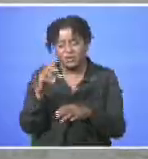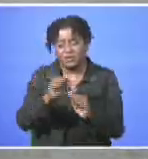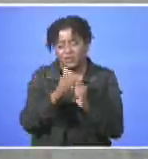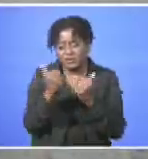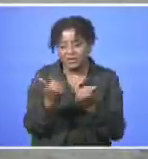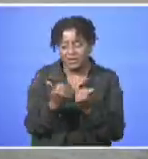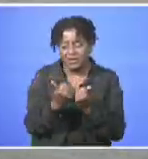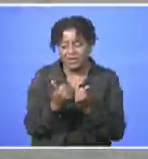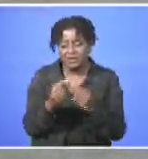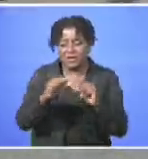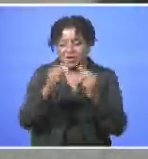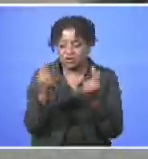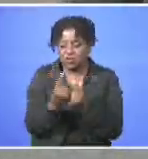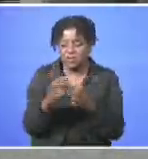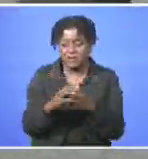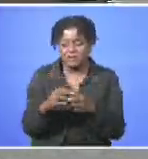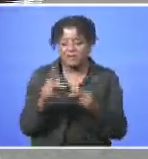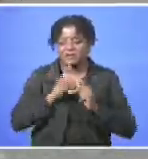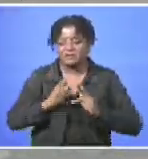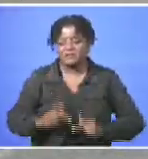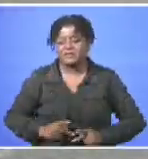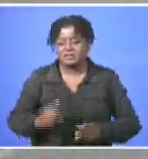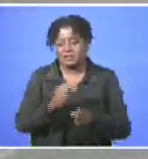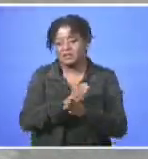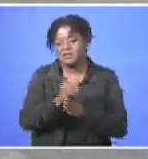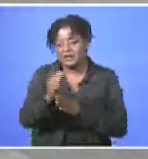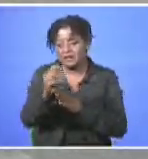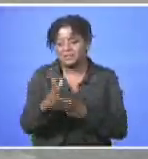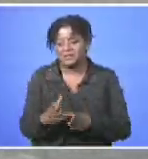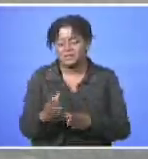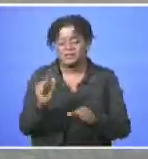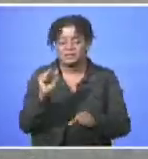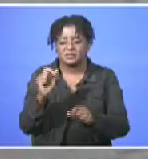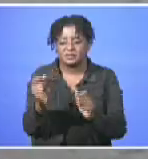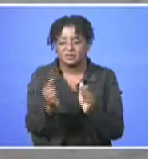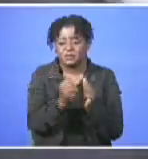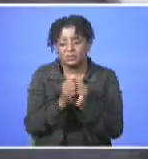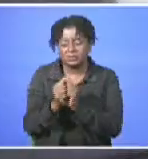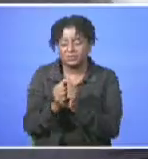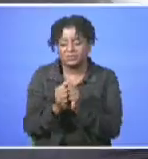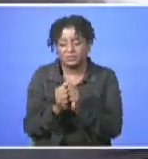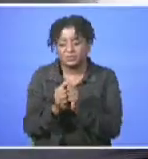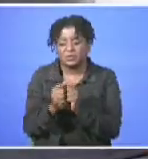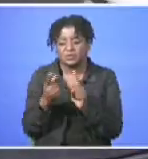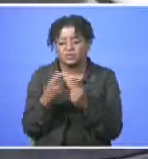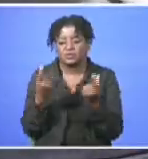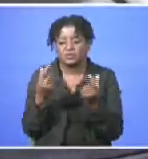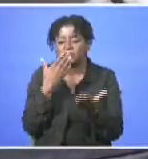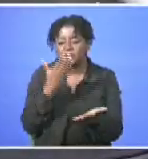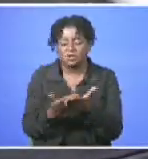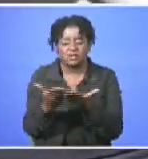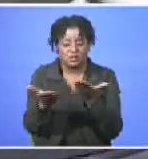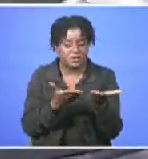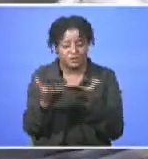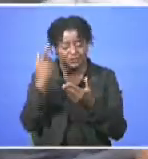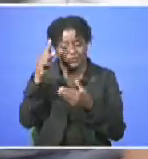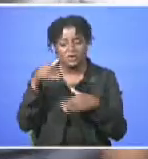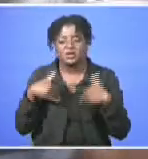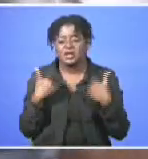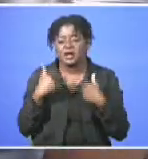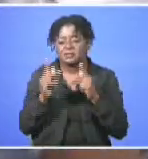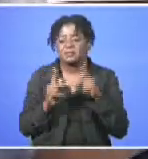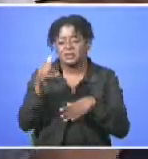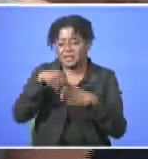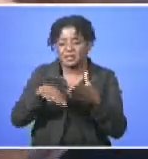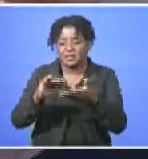Well, a group of physical therapists have banded together this Physical Therapy Service Day to do a good service for young people in the community. The group, who